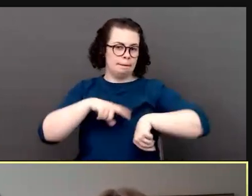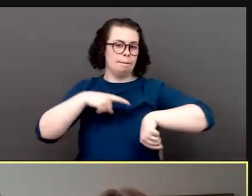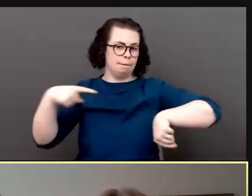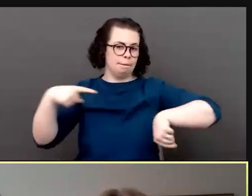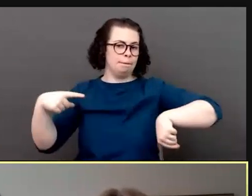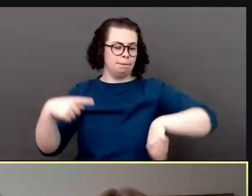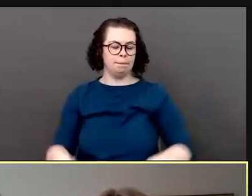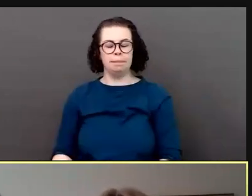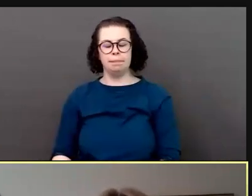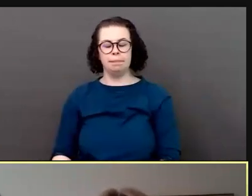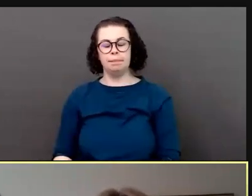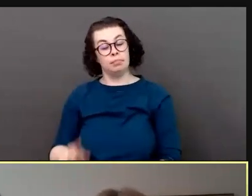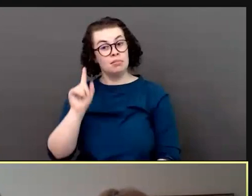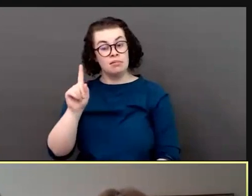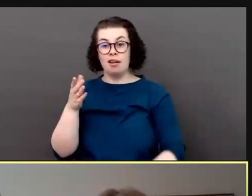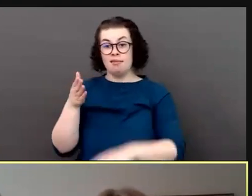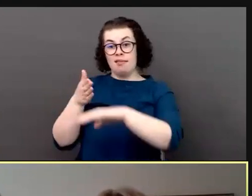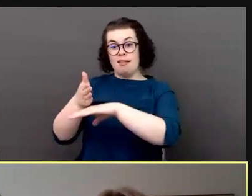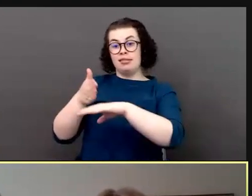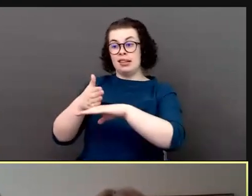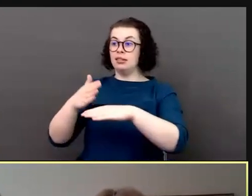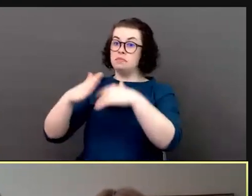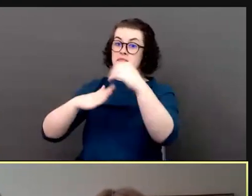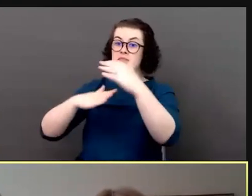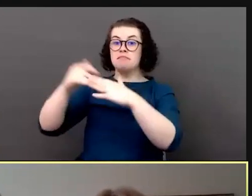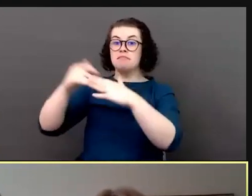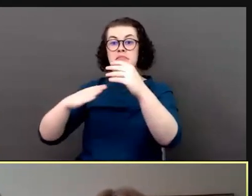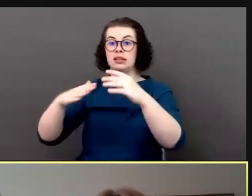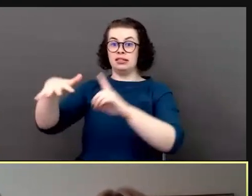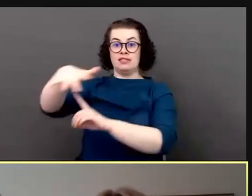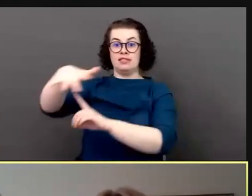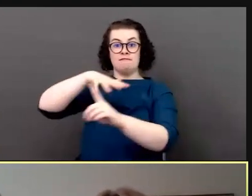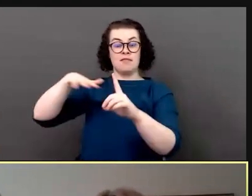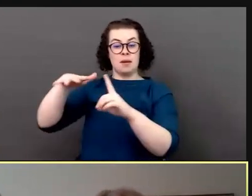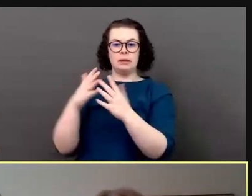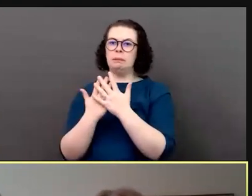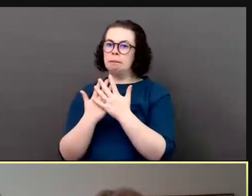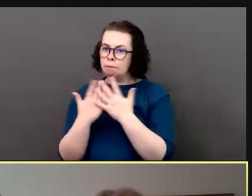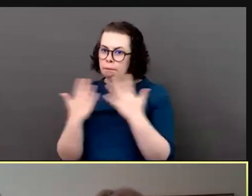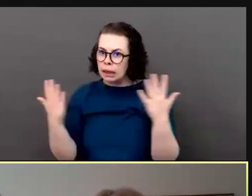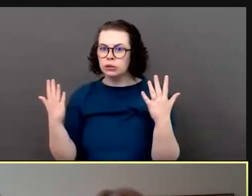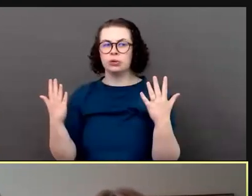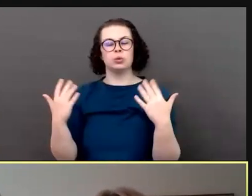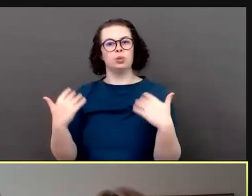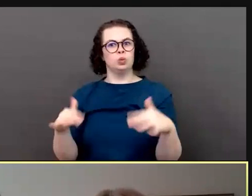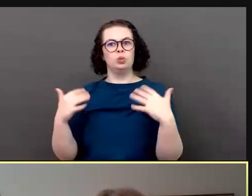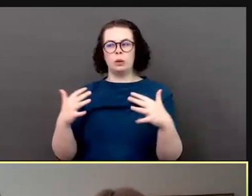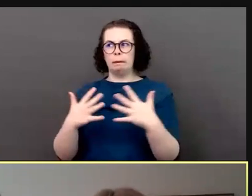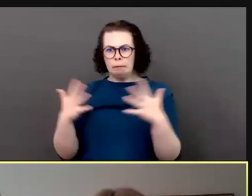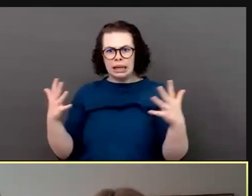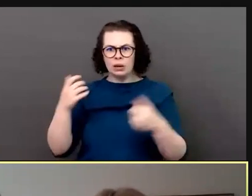area where a lot of knowledge and lots of developments have been really taking place